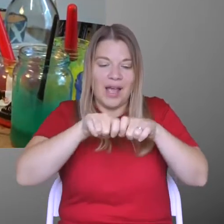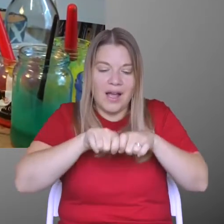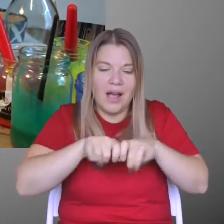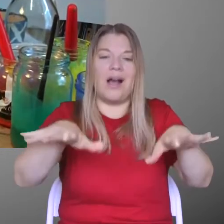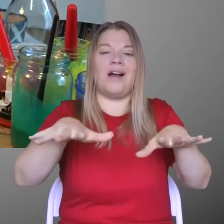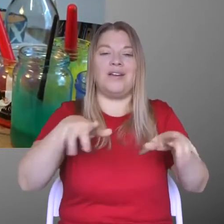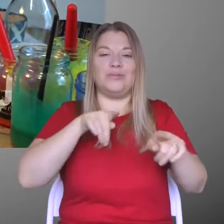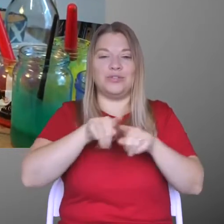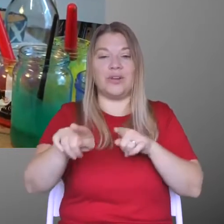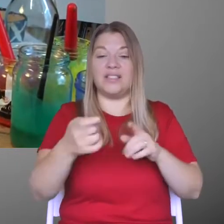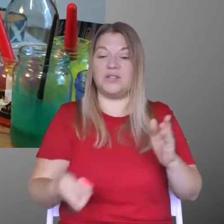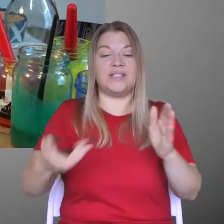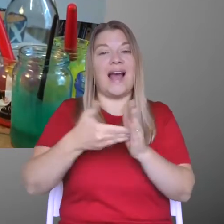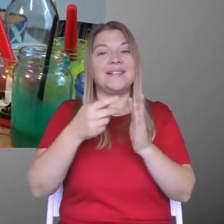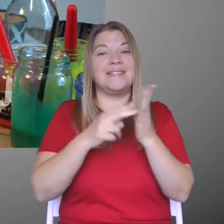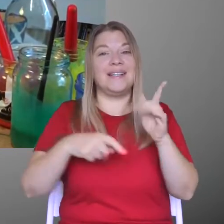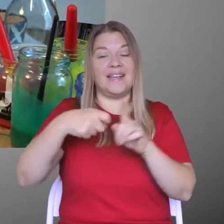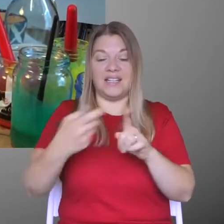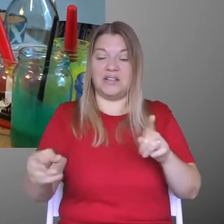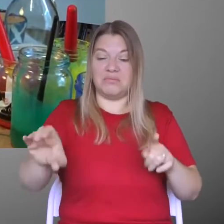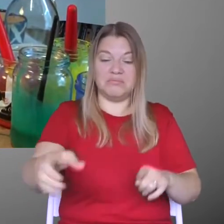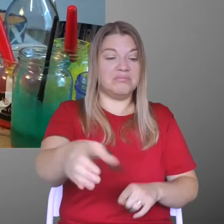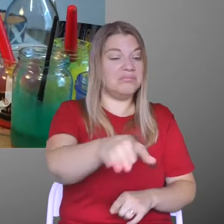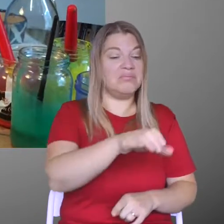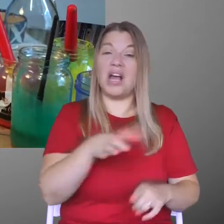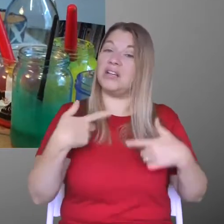just keep going until you're happy with the design.